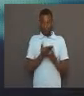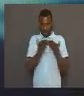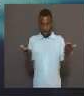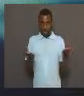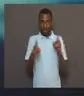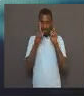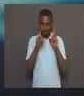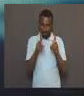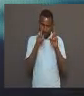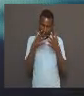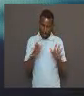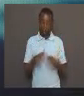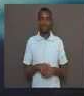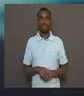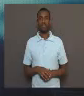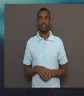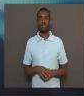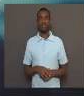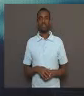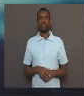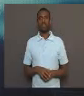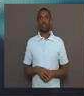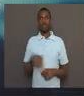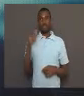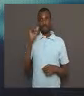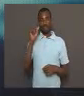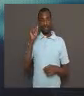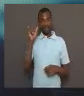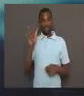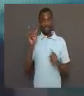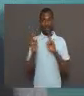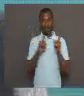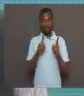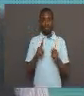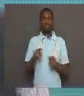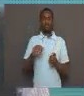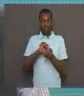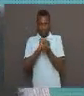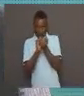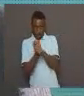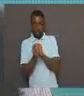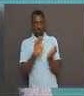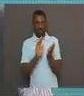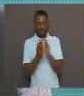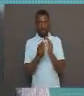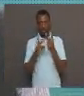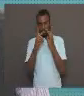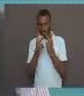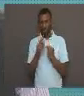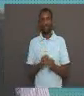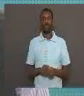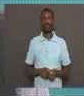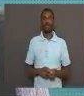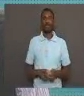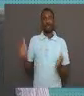substance as it goes through a change of state. We also